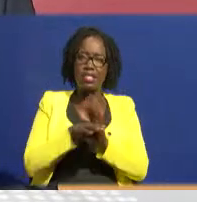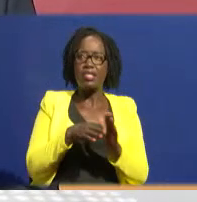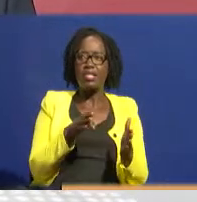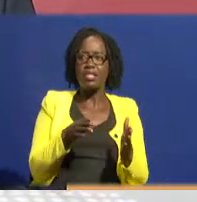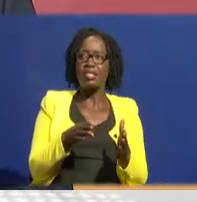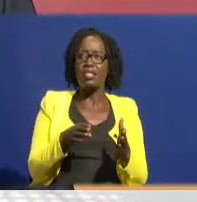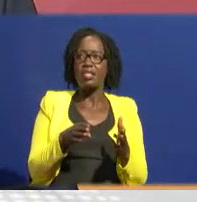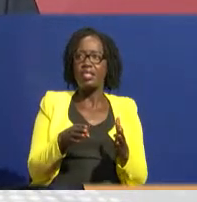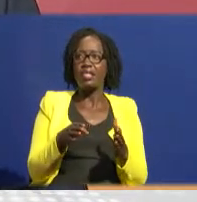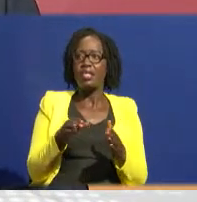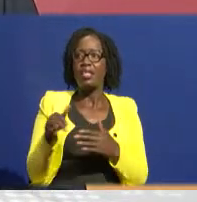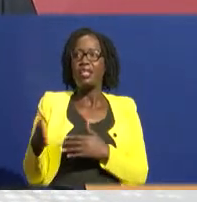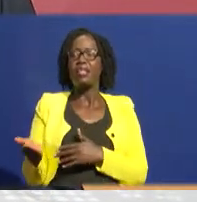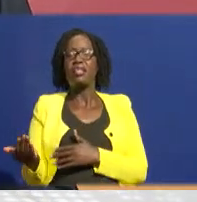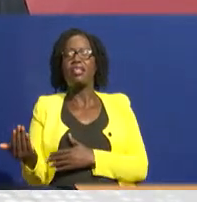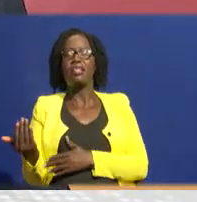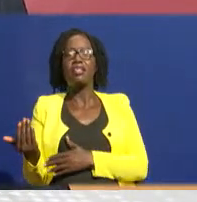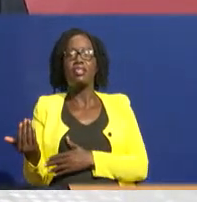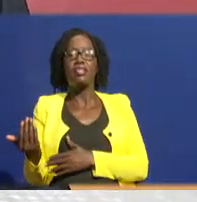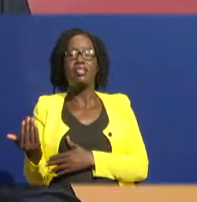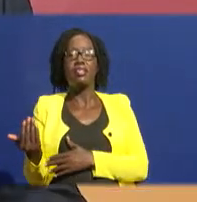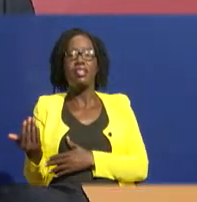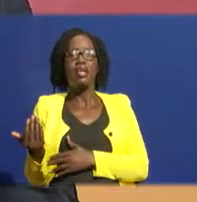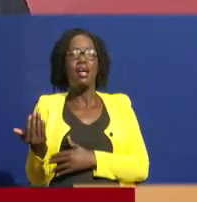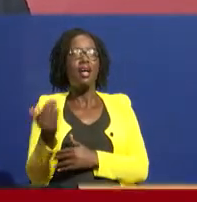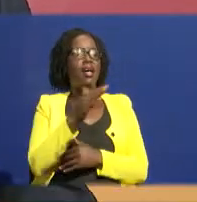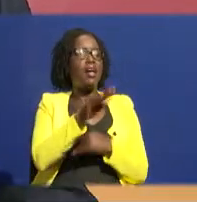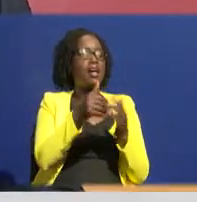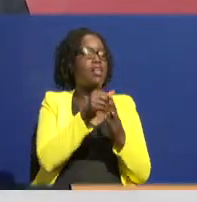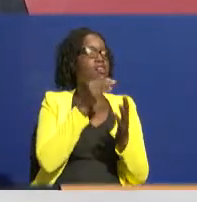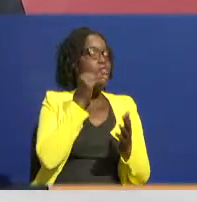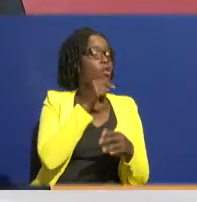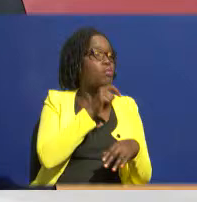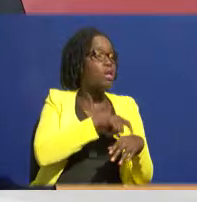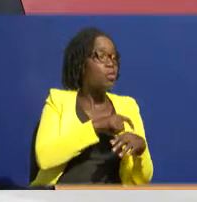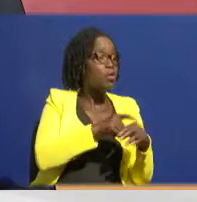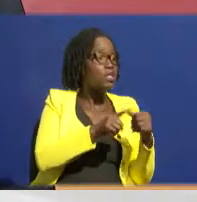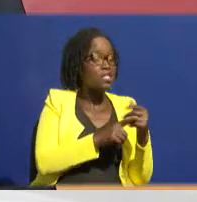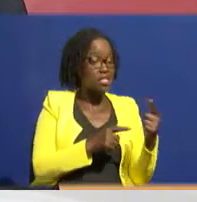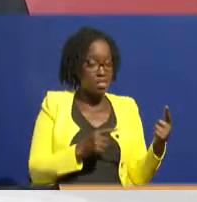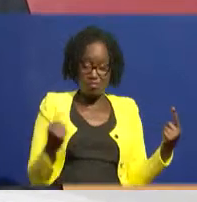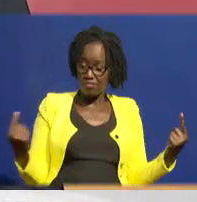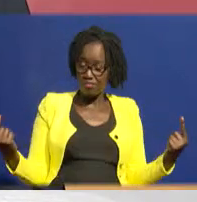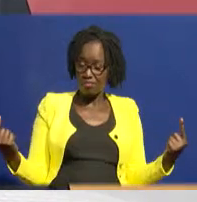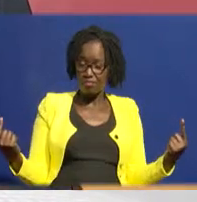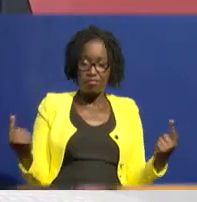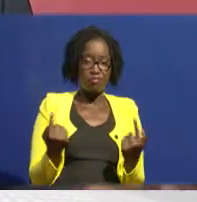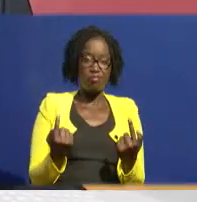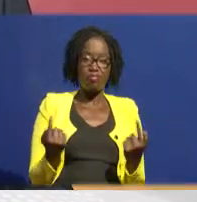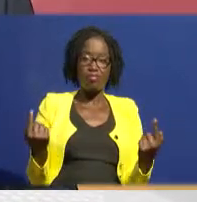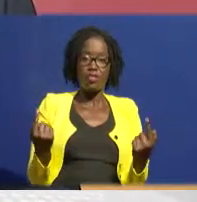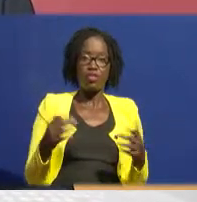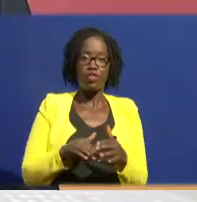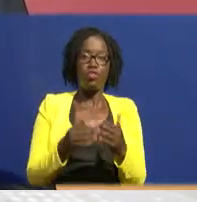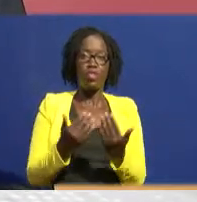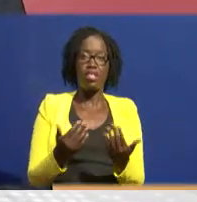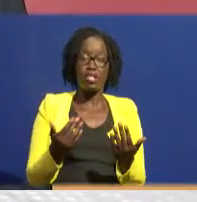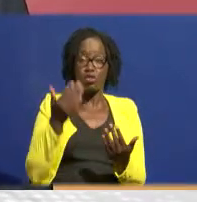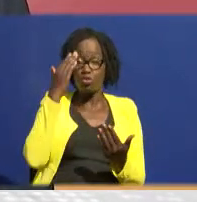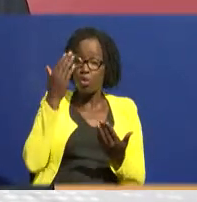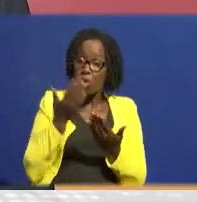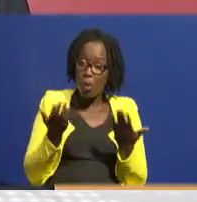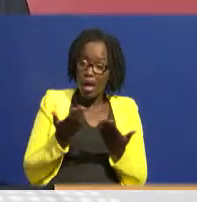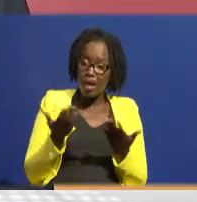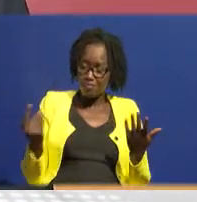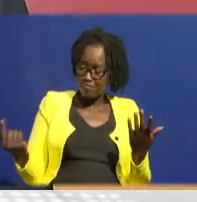around maybe 8, but your child will get home around 6 in the evening. So what was in between here? How do you track your child to know where is he?